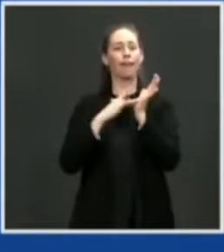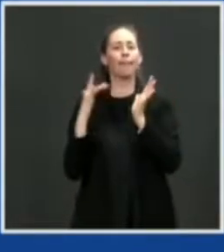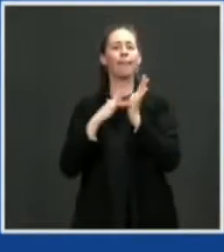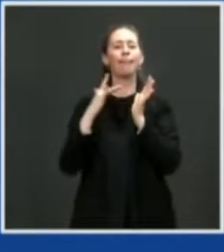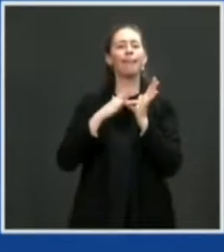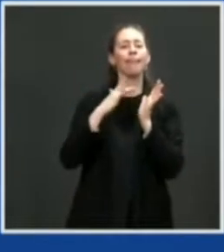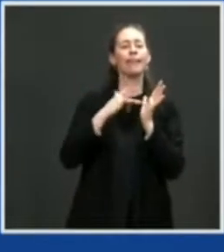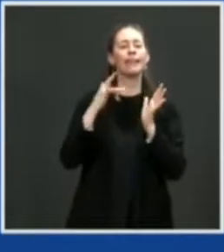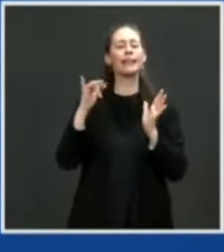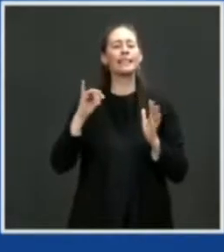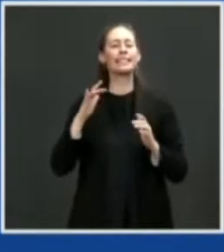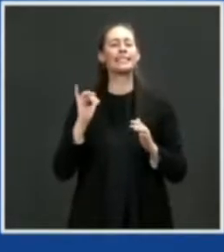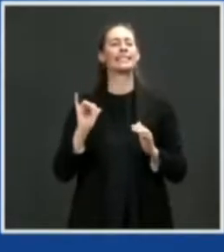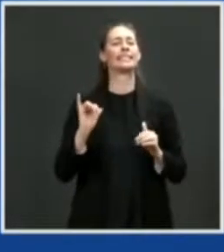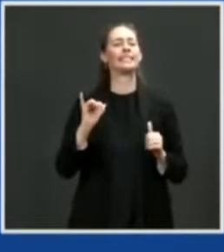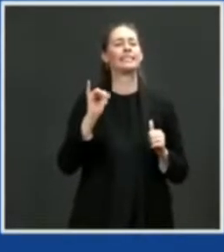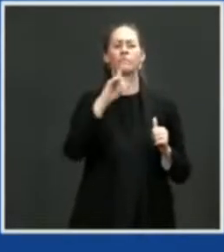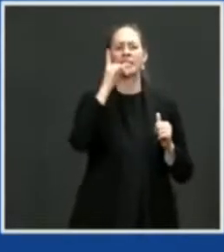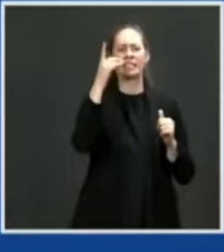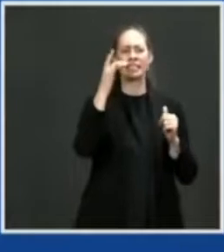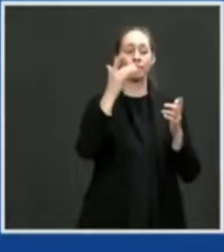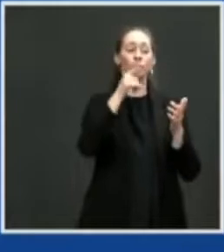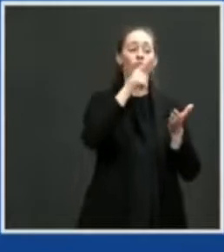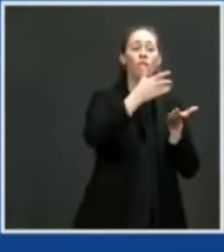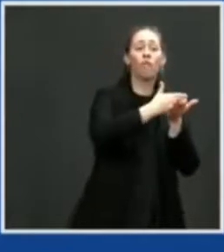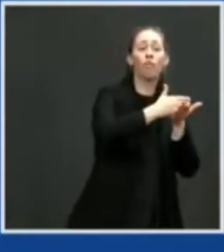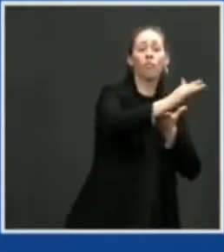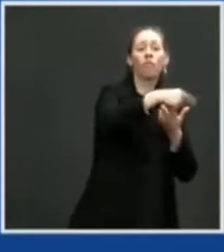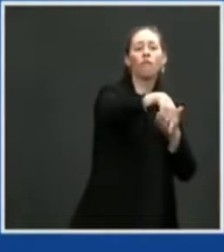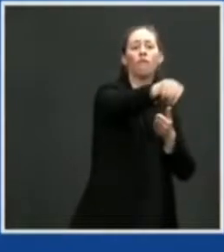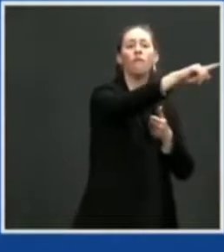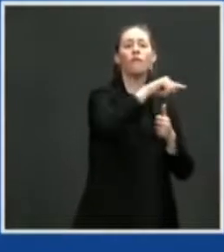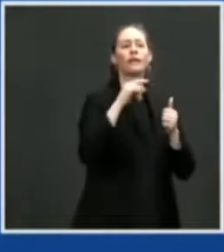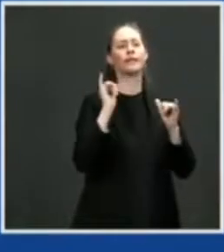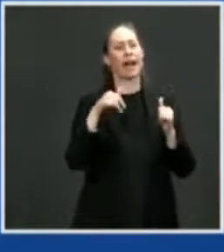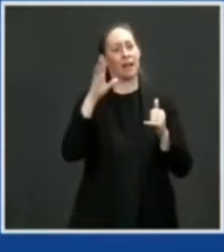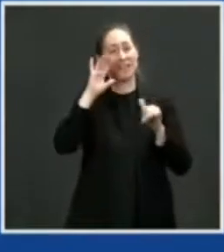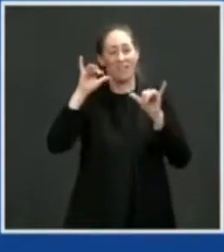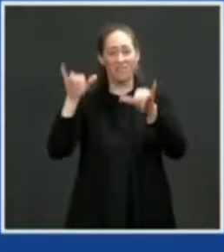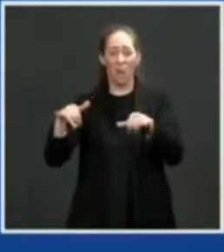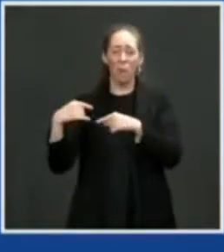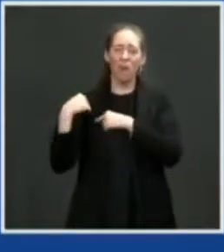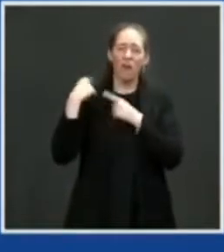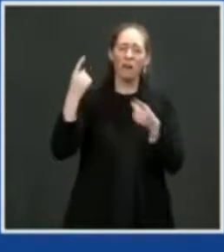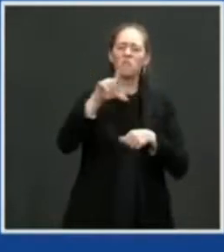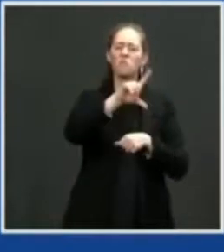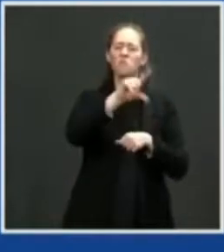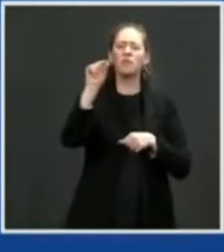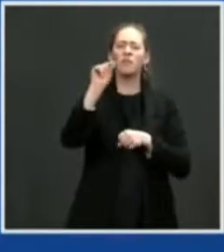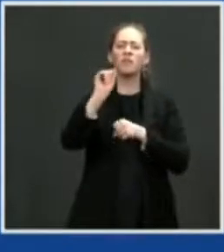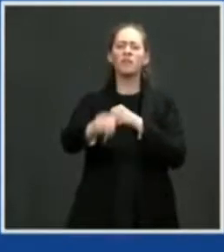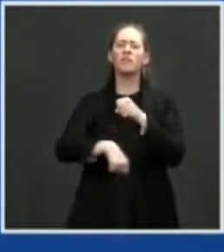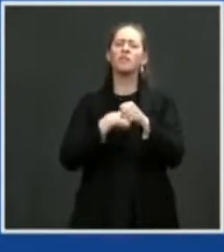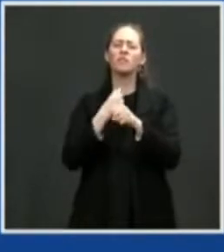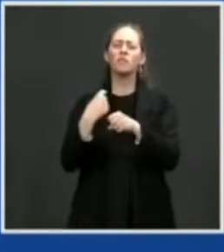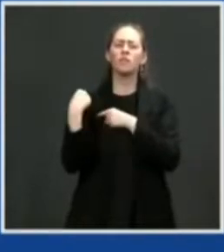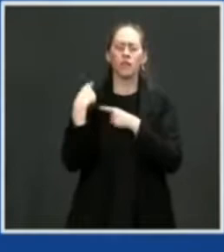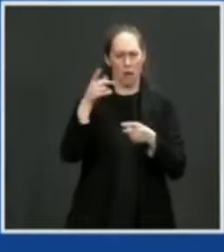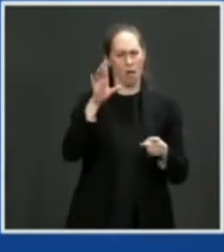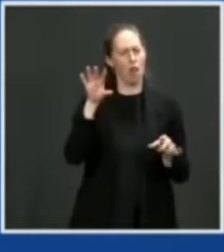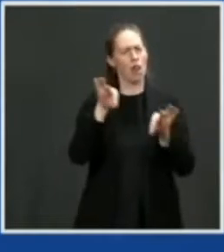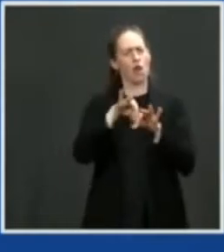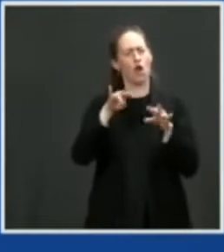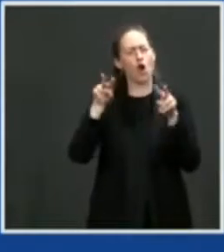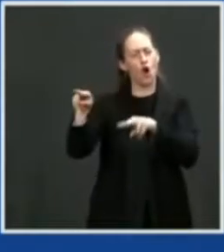extreme way in the last 20 years. Let's deal with the abuse first. And make sure Moving